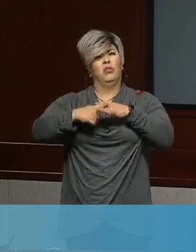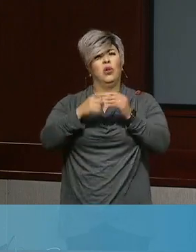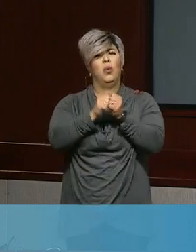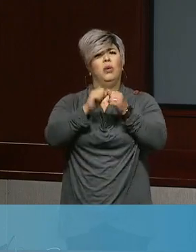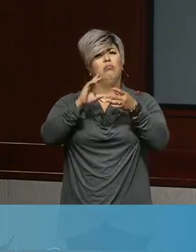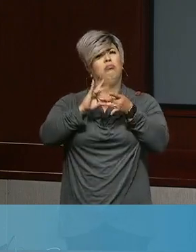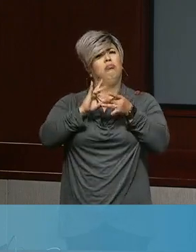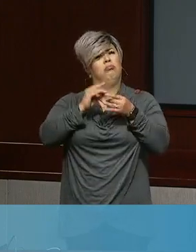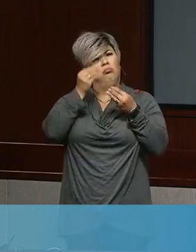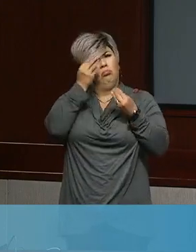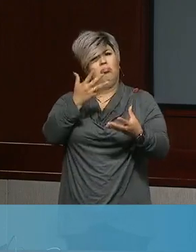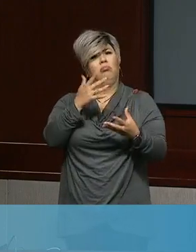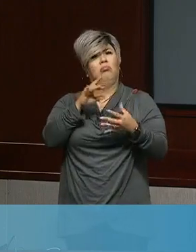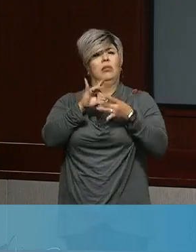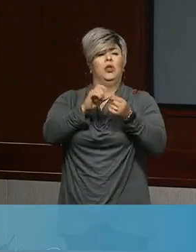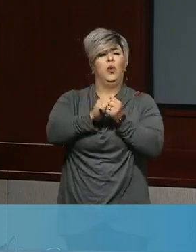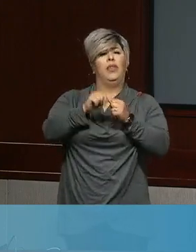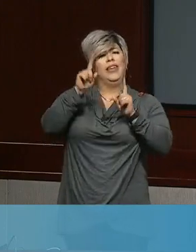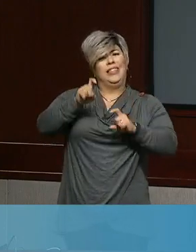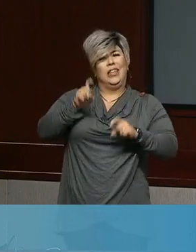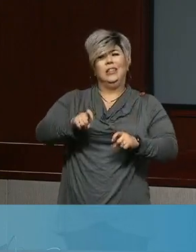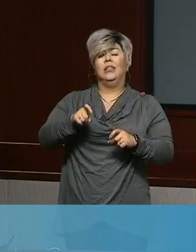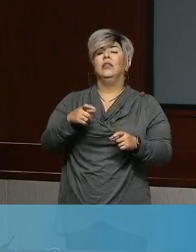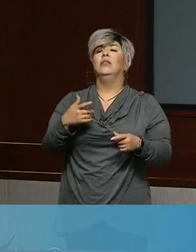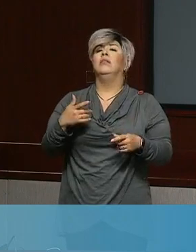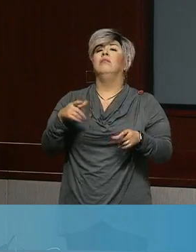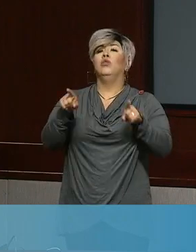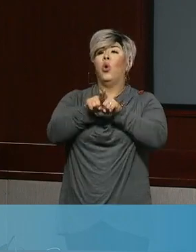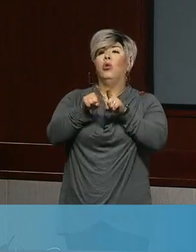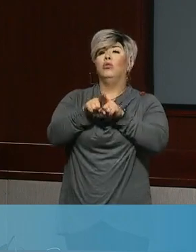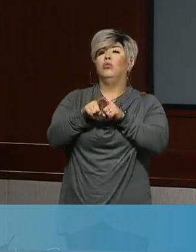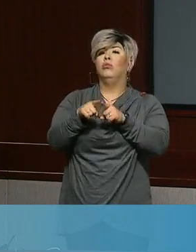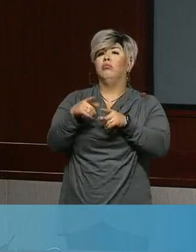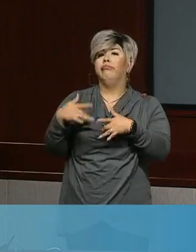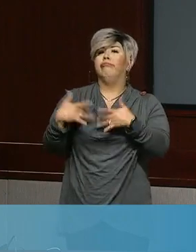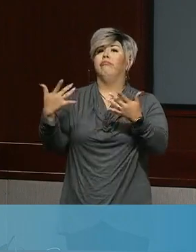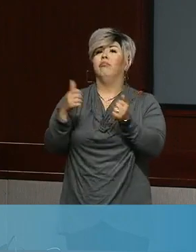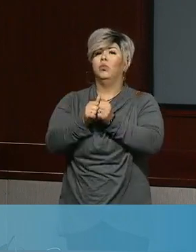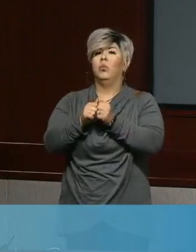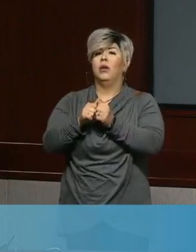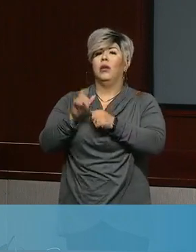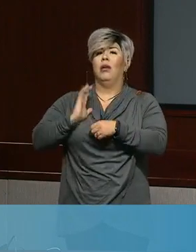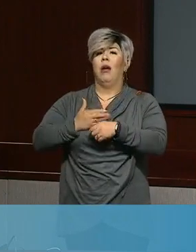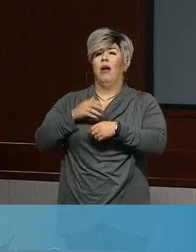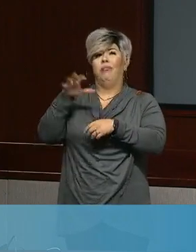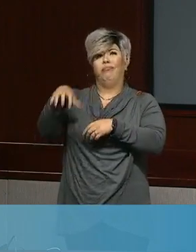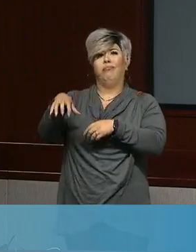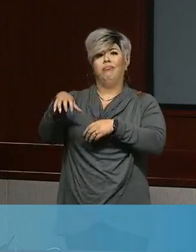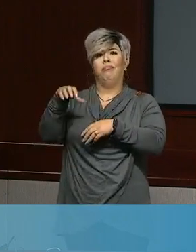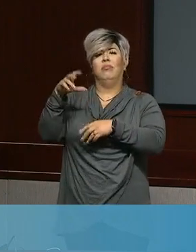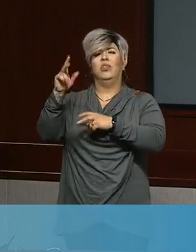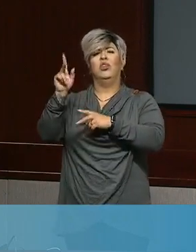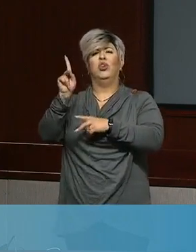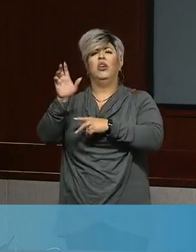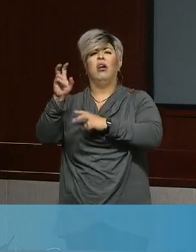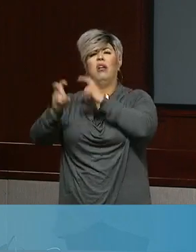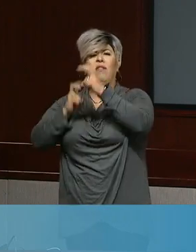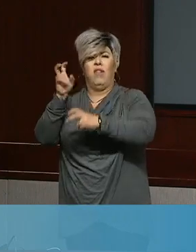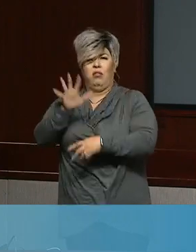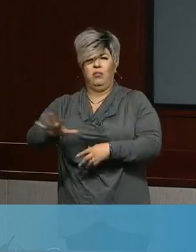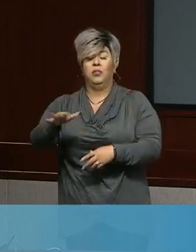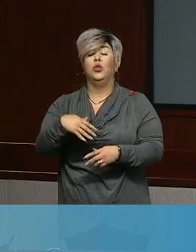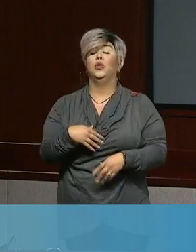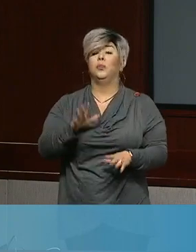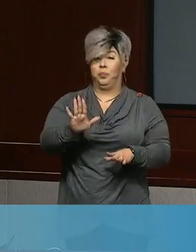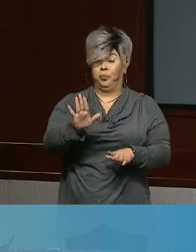brief conversation about our surge site out at the county fairgrounds. So we currently, just between the county